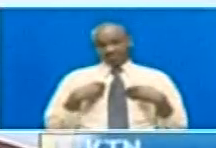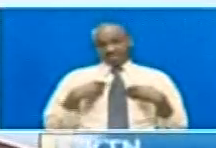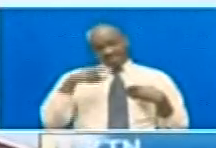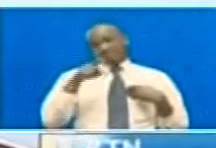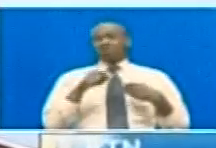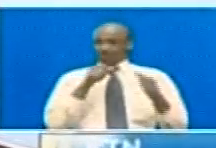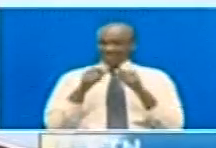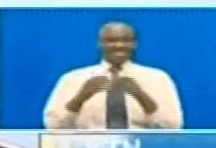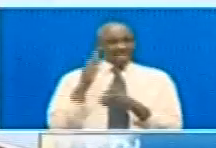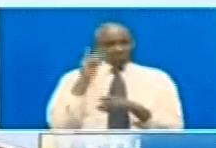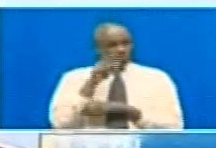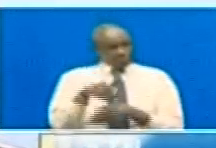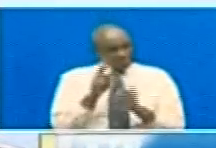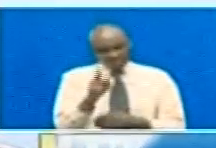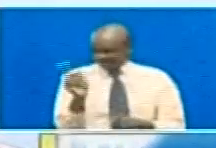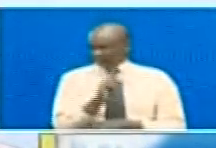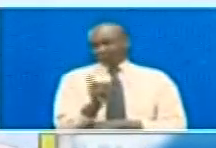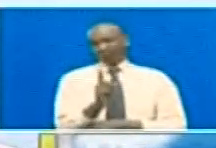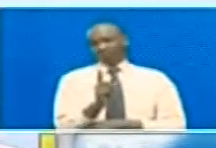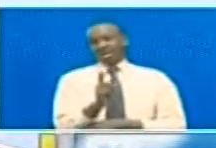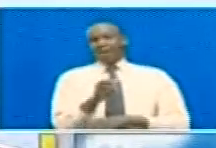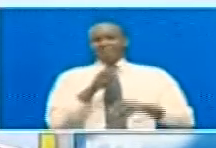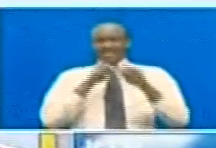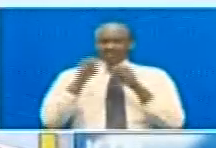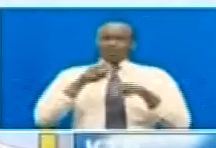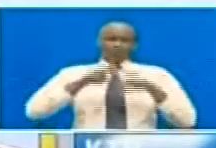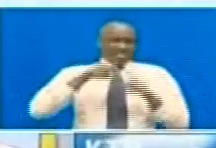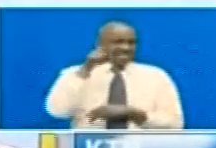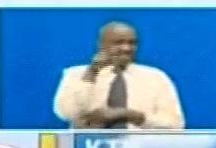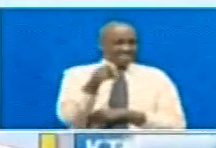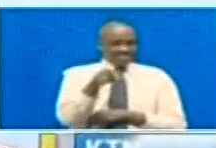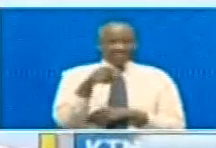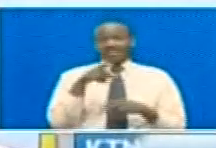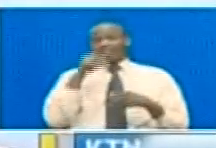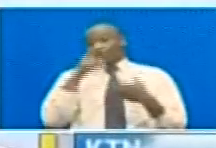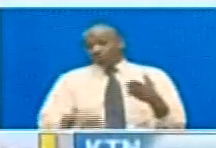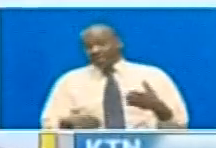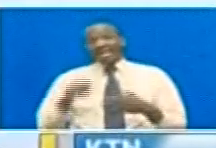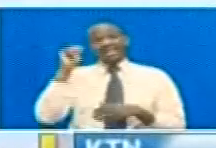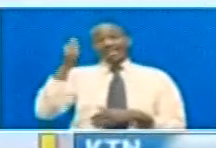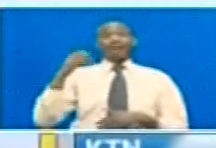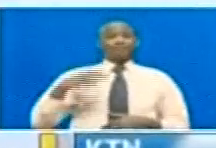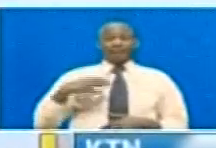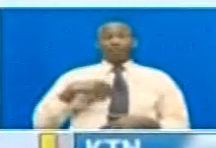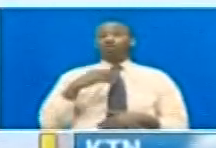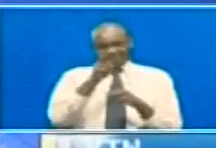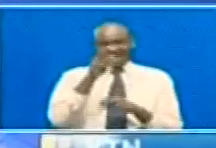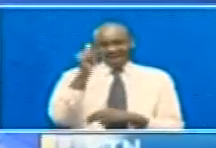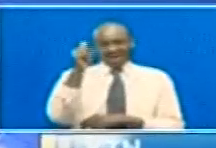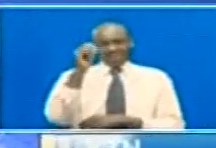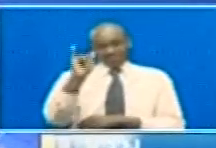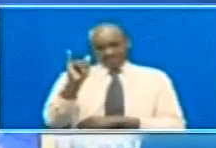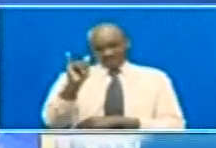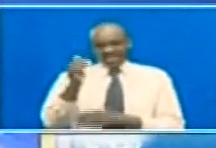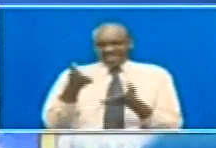fighting crime. At Kulabusia says, the management of a Chinese restaurant has a right of admission. Why are Kenyans yapping? It's private and...